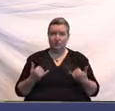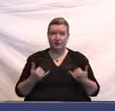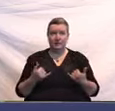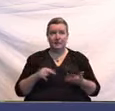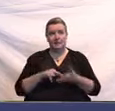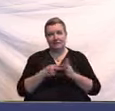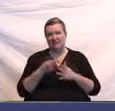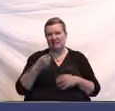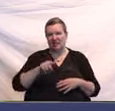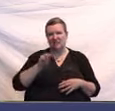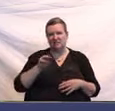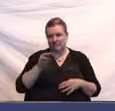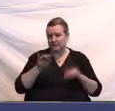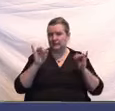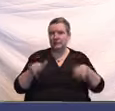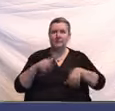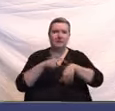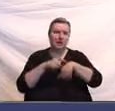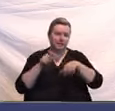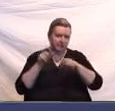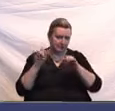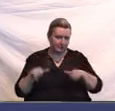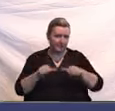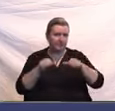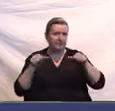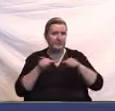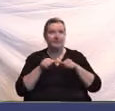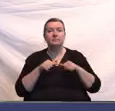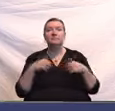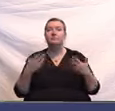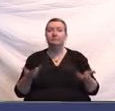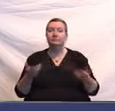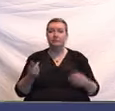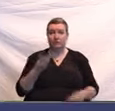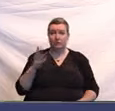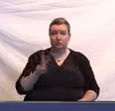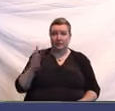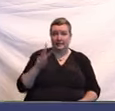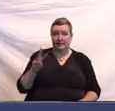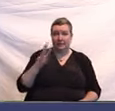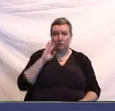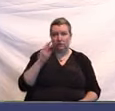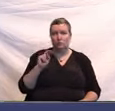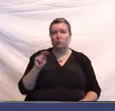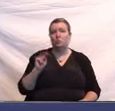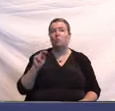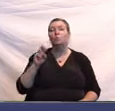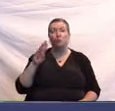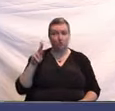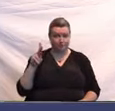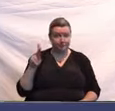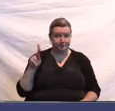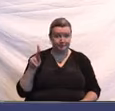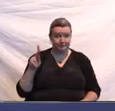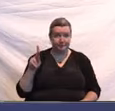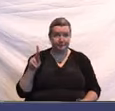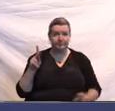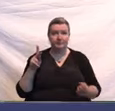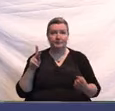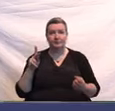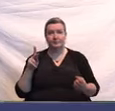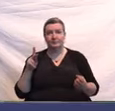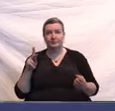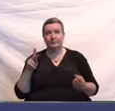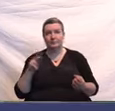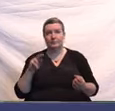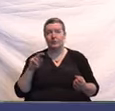station. I mentioned that we'll be in Newark on Wednesday to celebrate Boost NJ Day and also observe